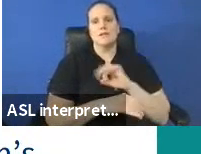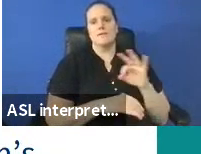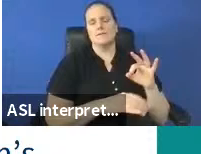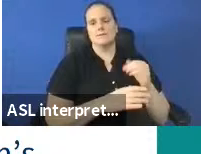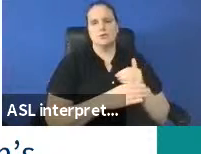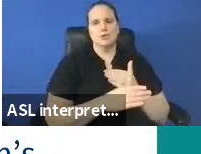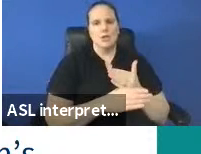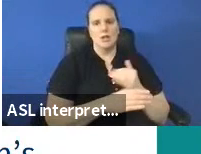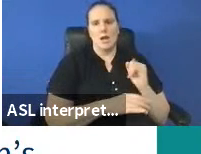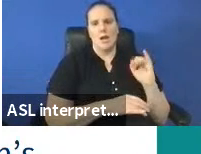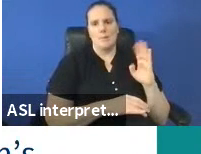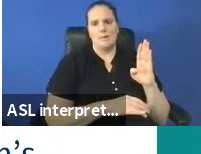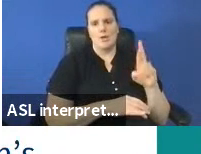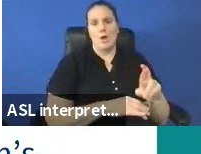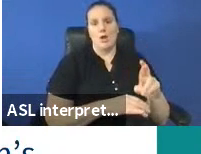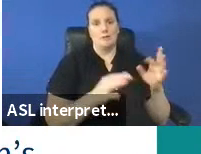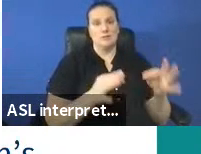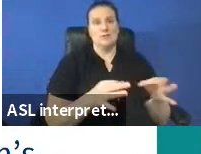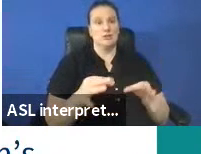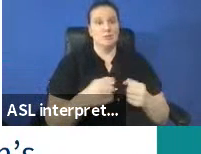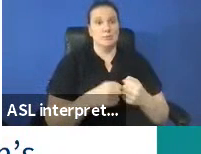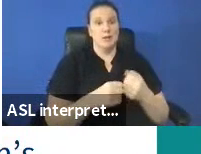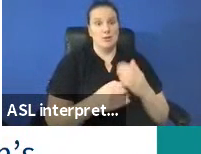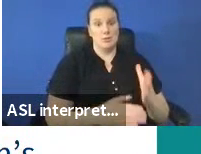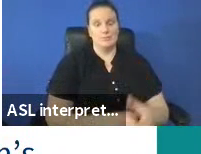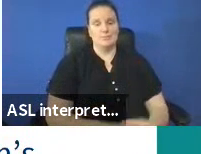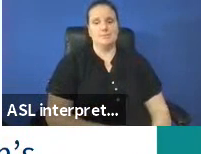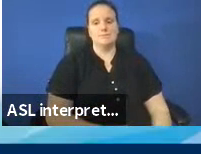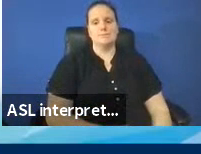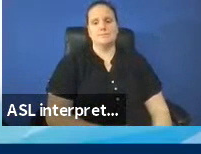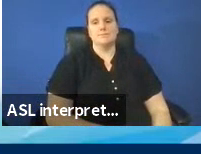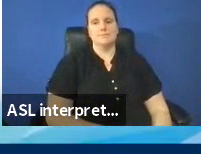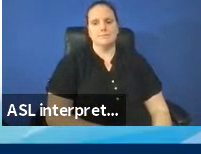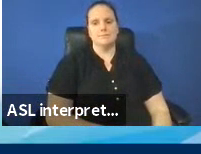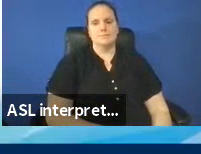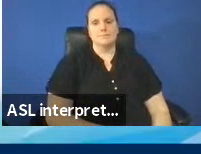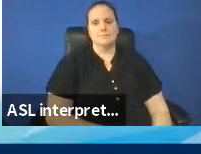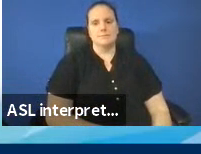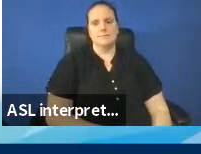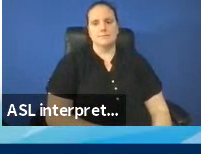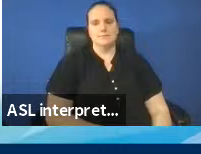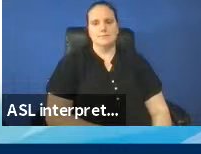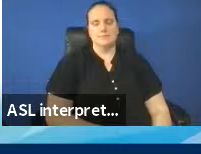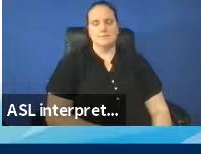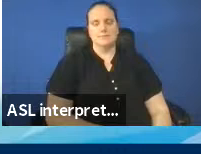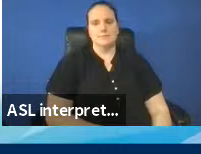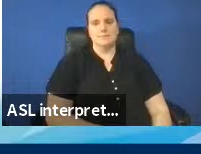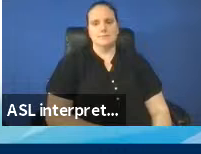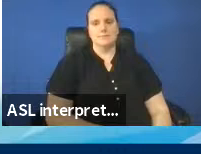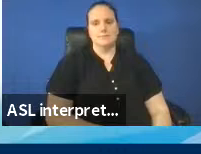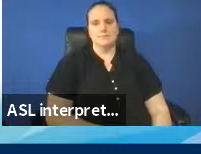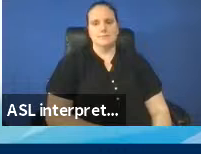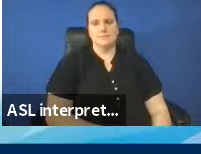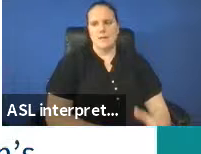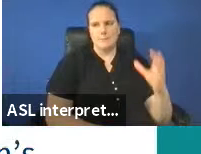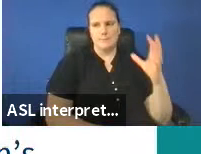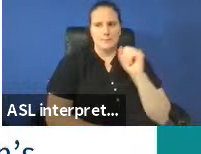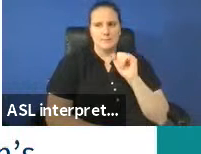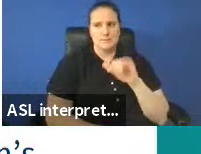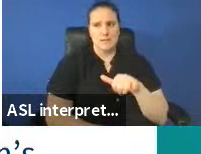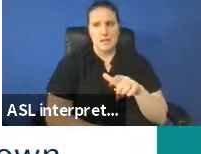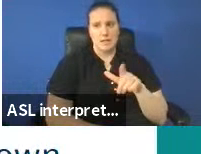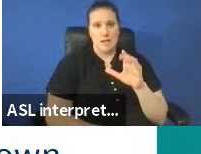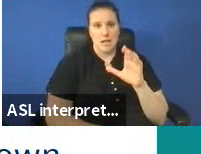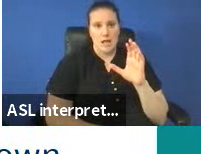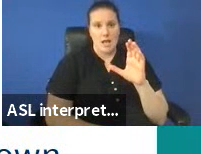with IBR decision makers. Next slide. Oh, I must have missed that. Did we miss this,